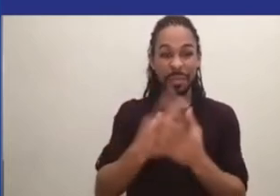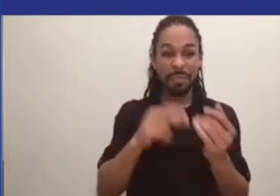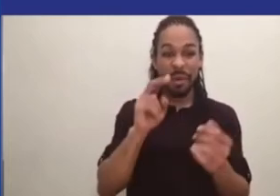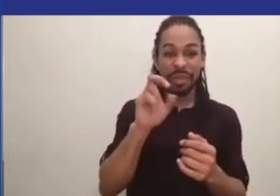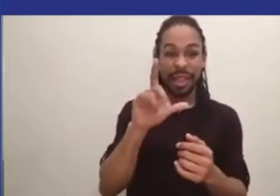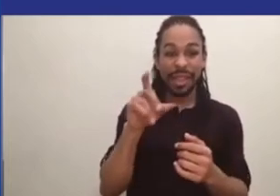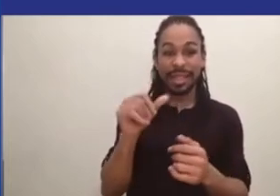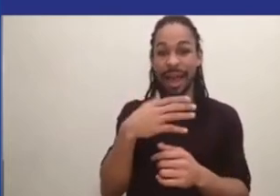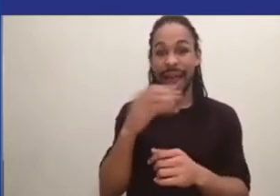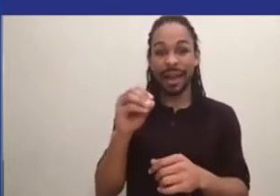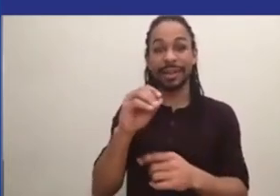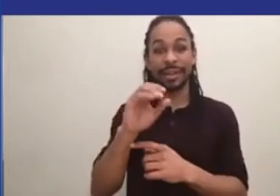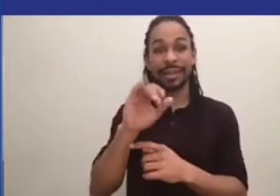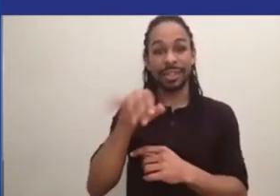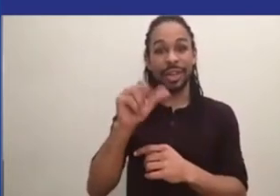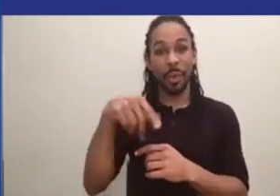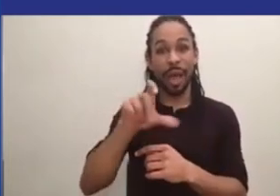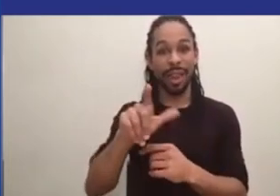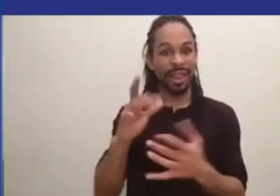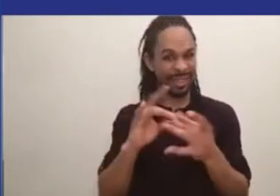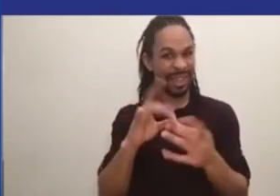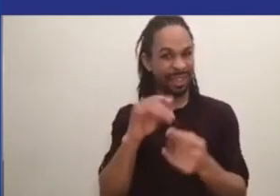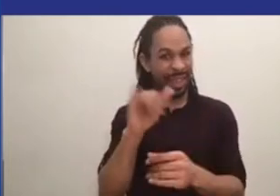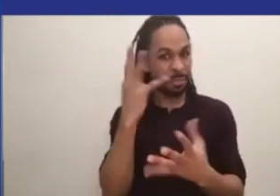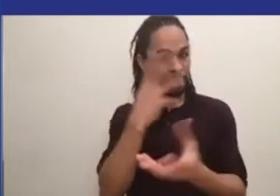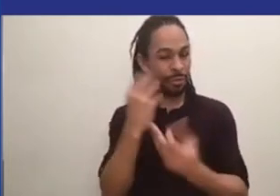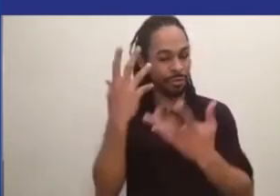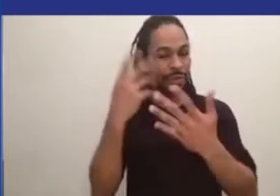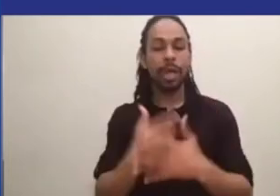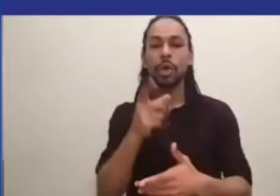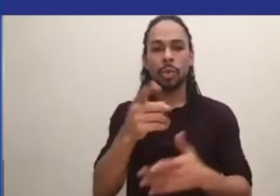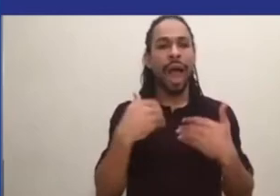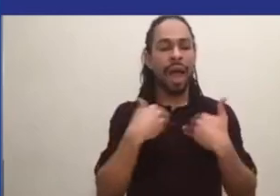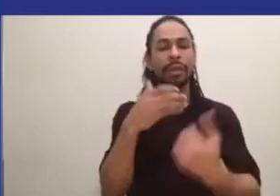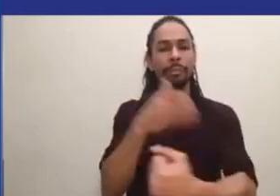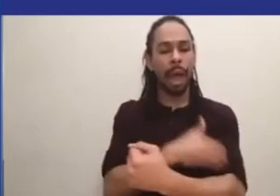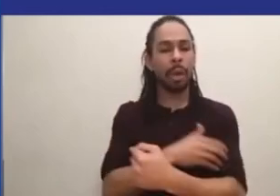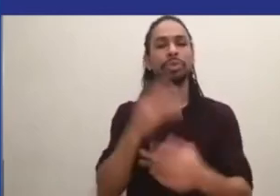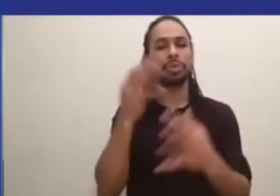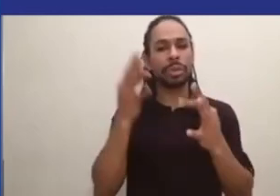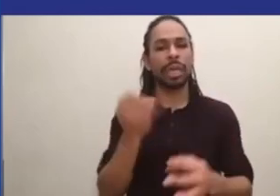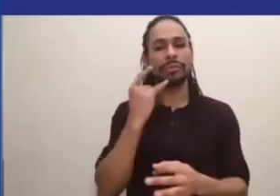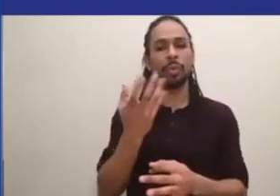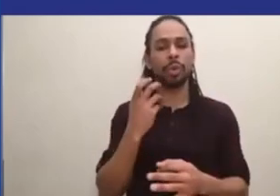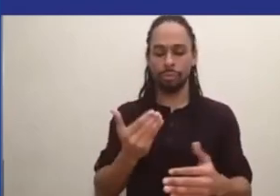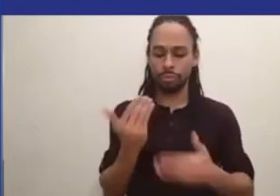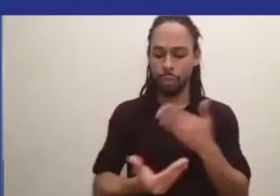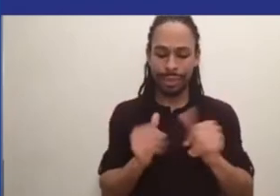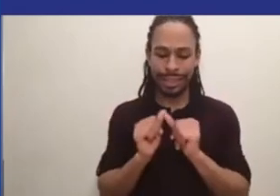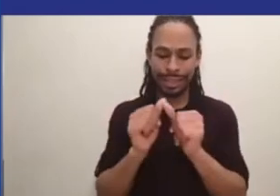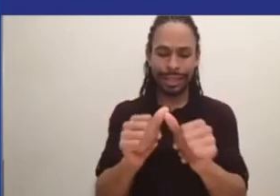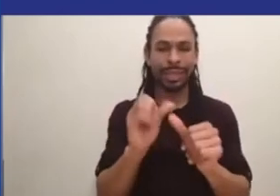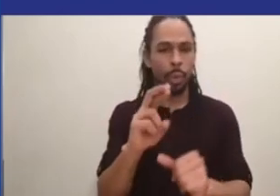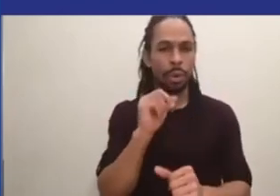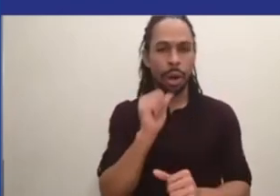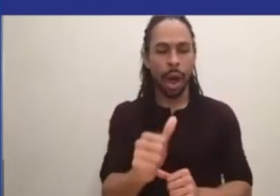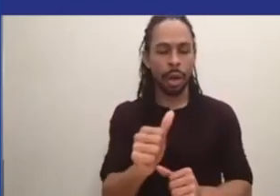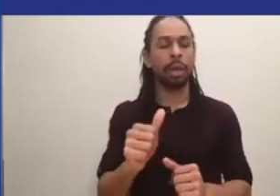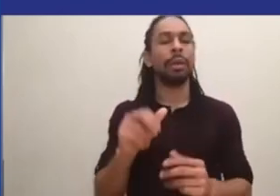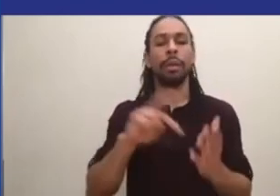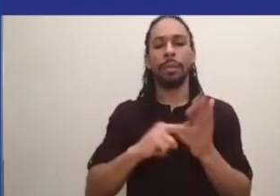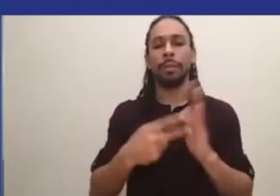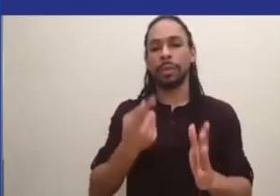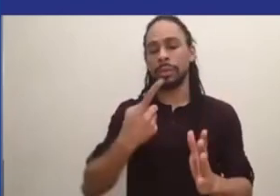is that, you know, you have the power to decide whether you want to proceed or not. Unfortunately, like JaQuel mentioned, we're living in a time and